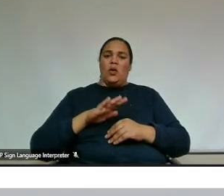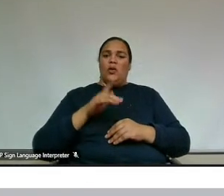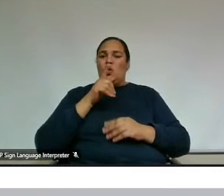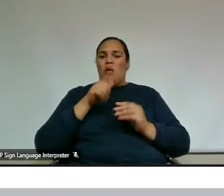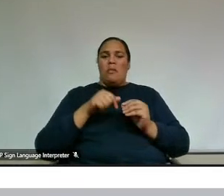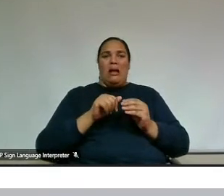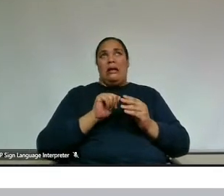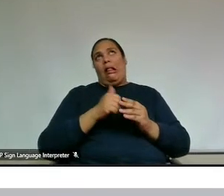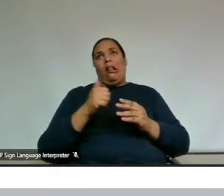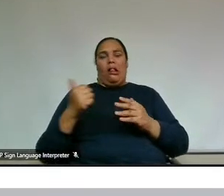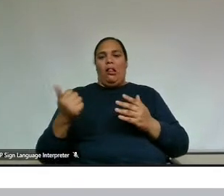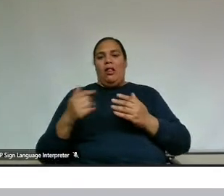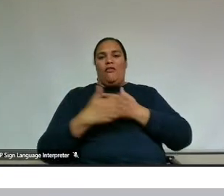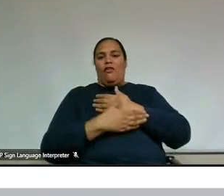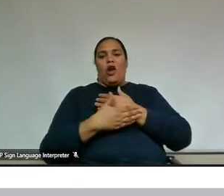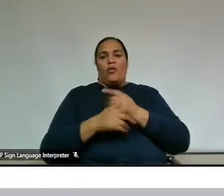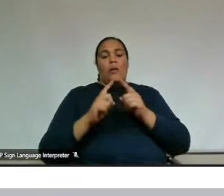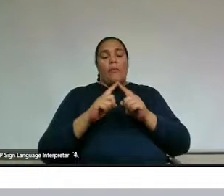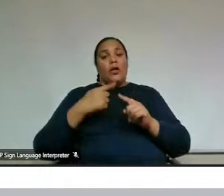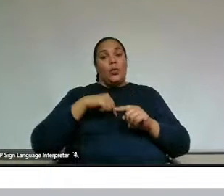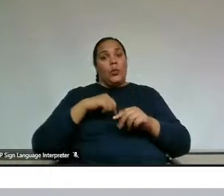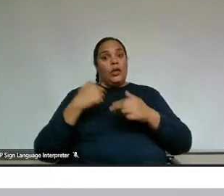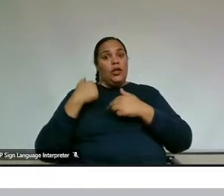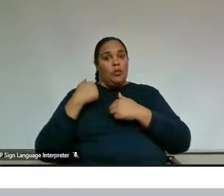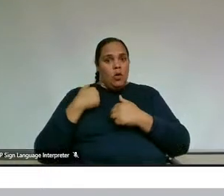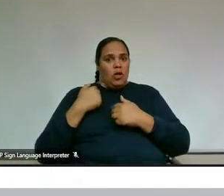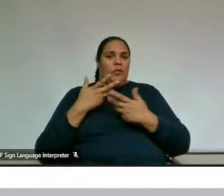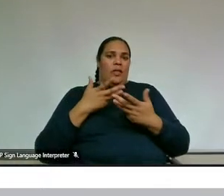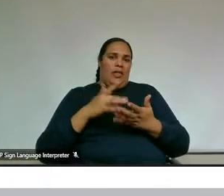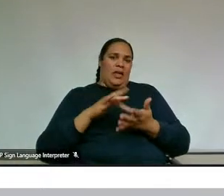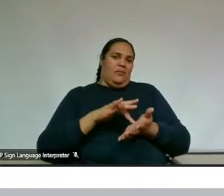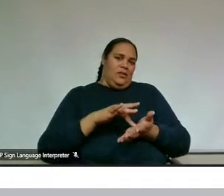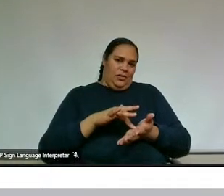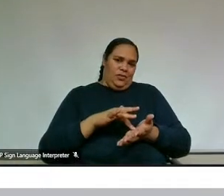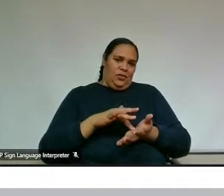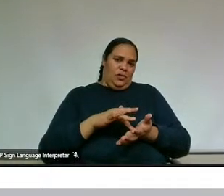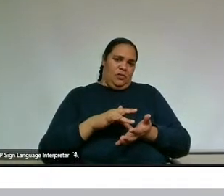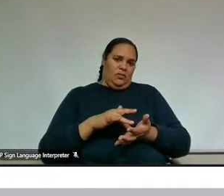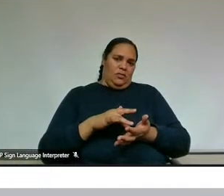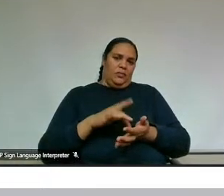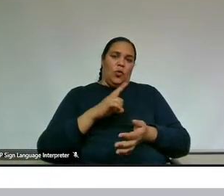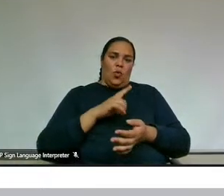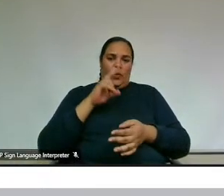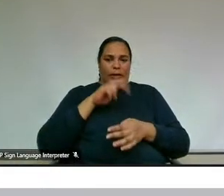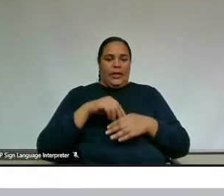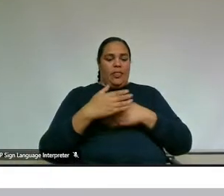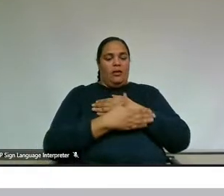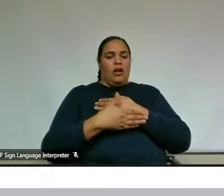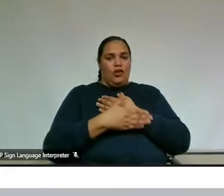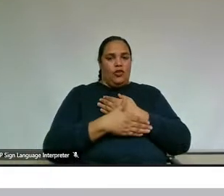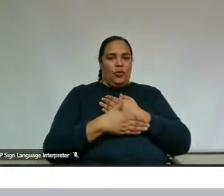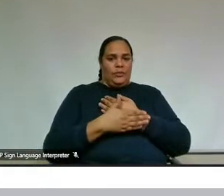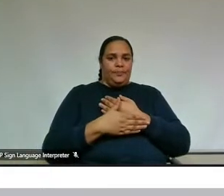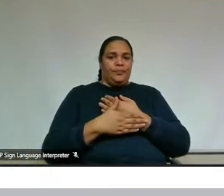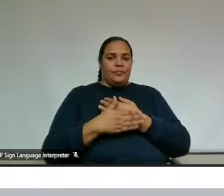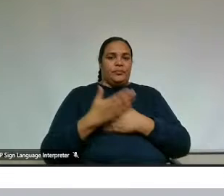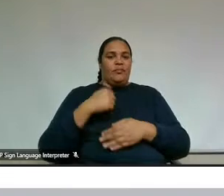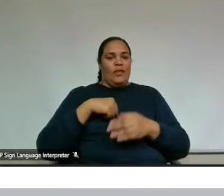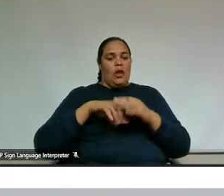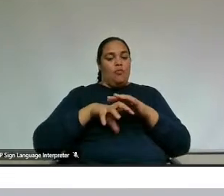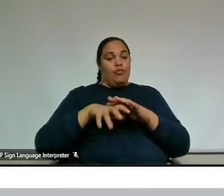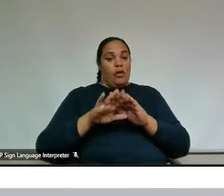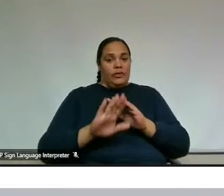the rest of the country, but we are responsible in this position of the country's, of our